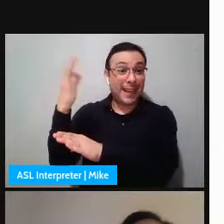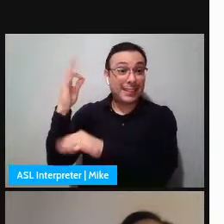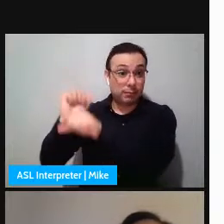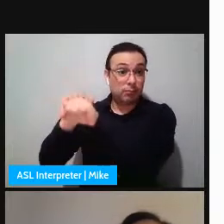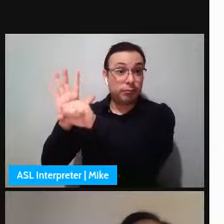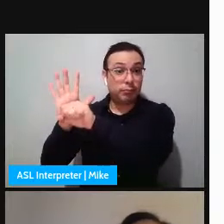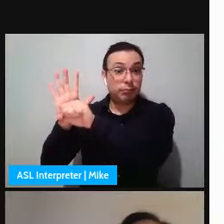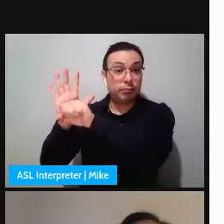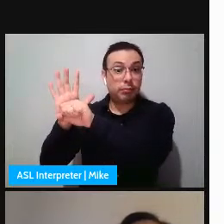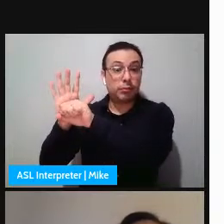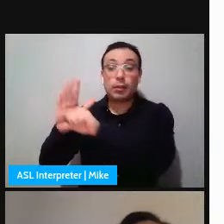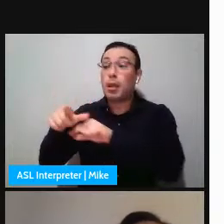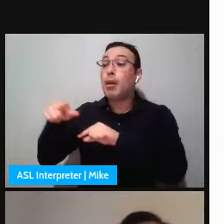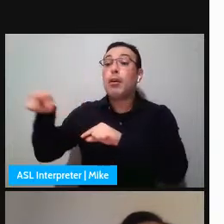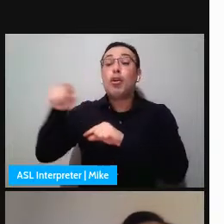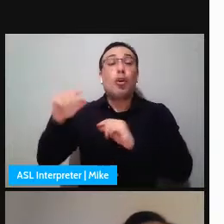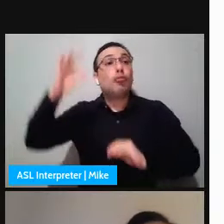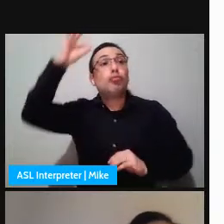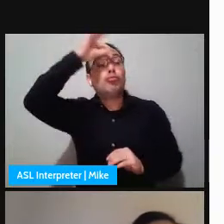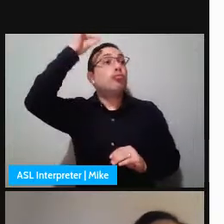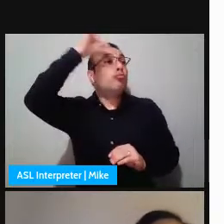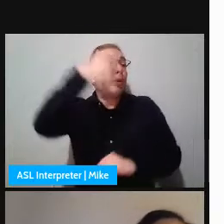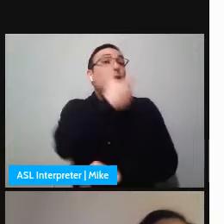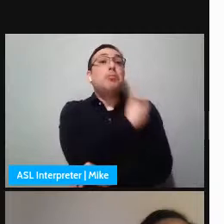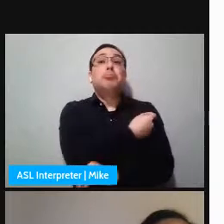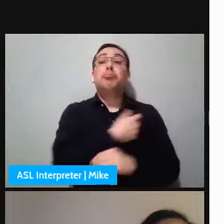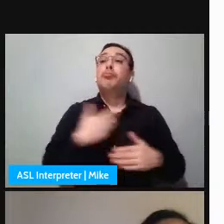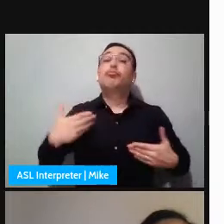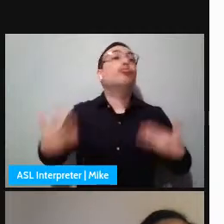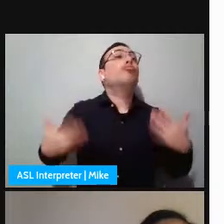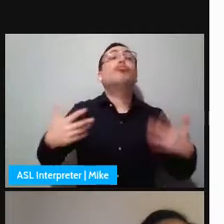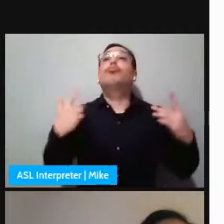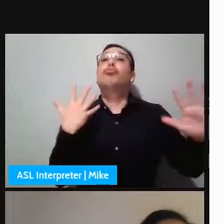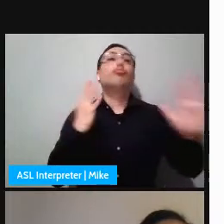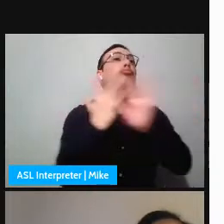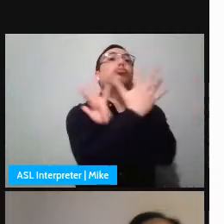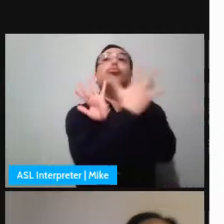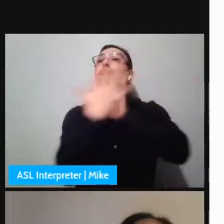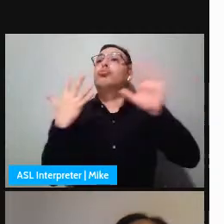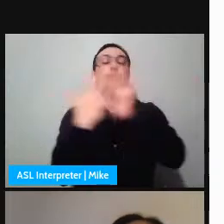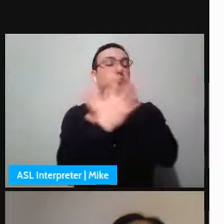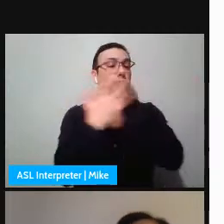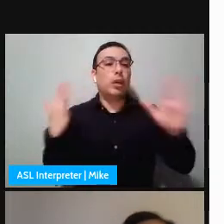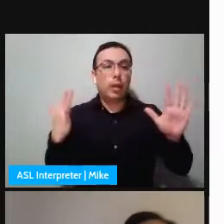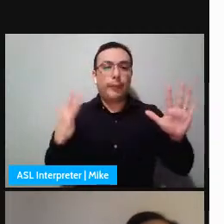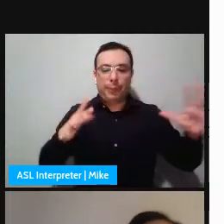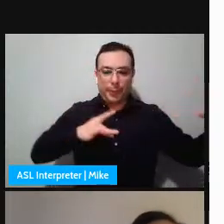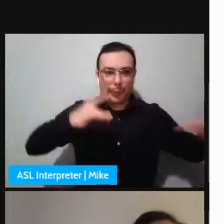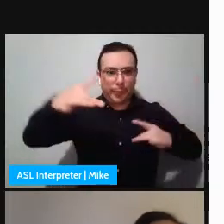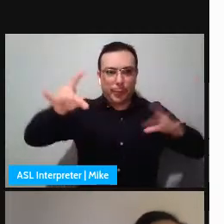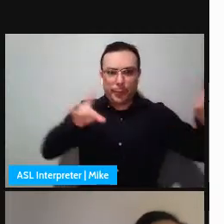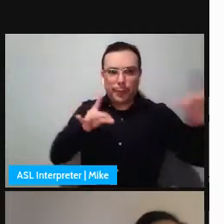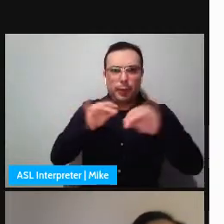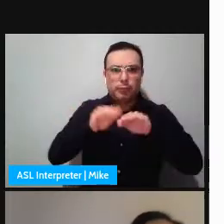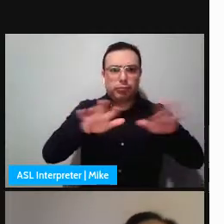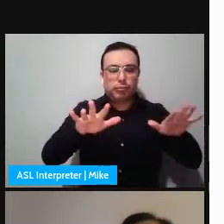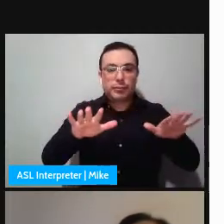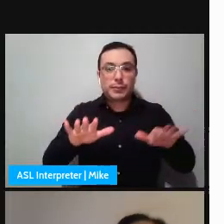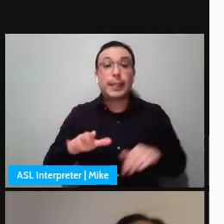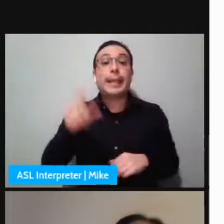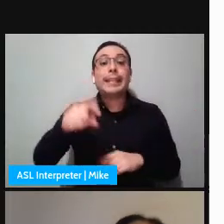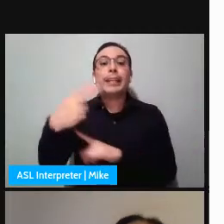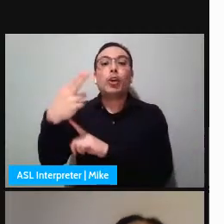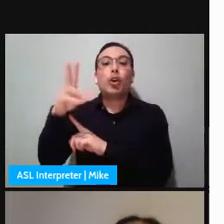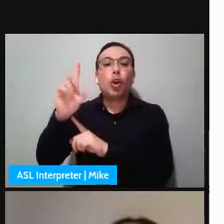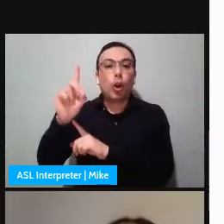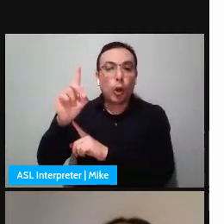have a naive population without vaccines. But when we reach herd immunity, which typically is thought to be around 70